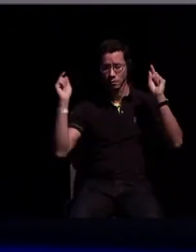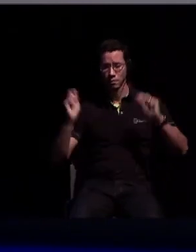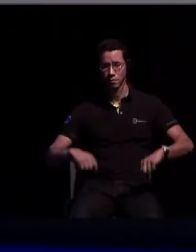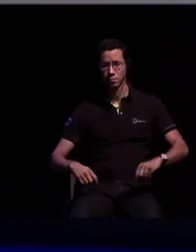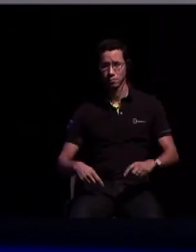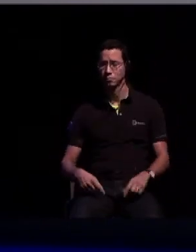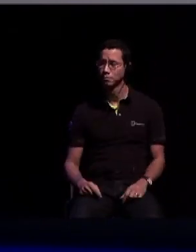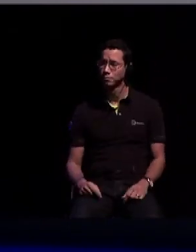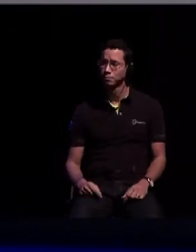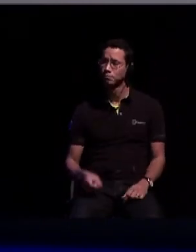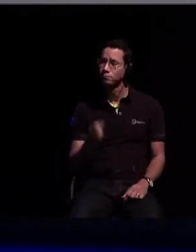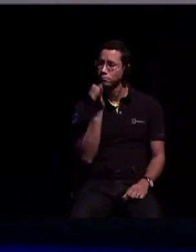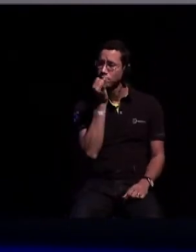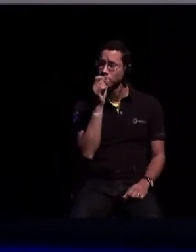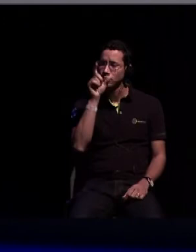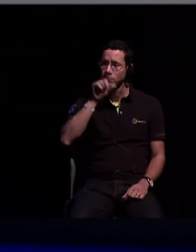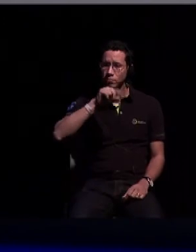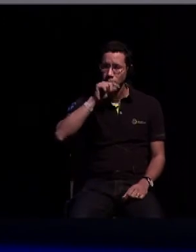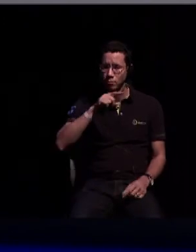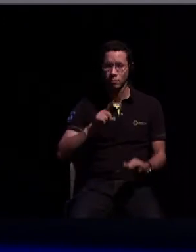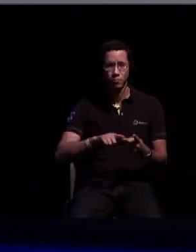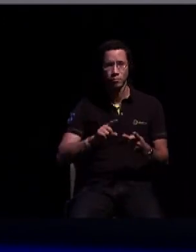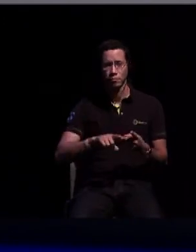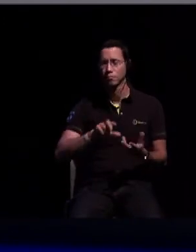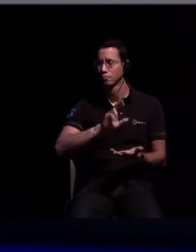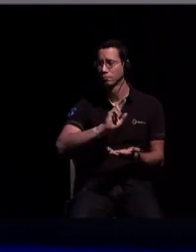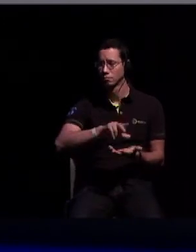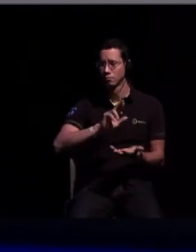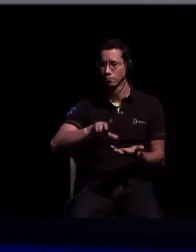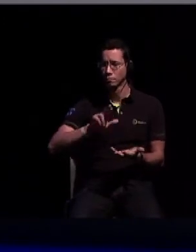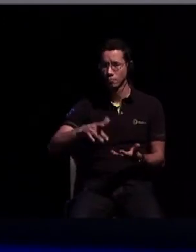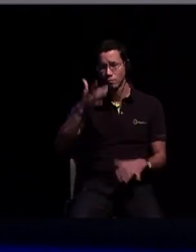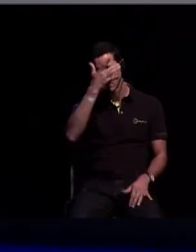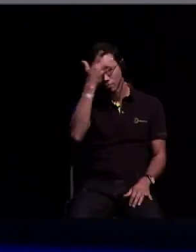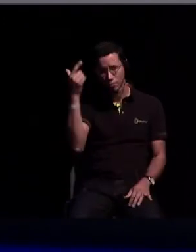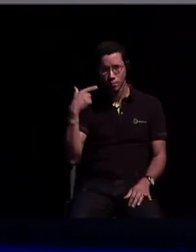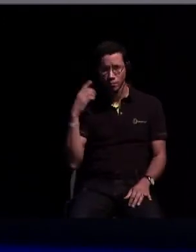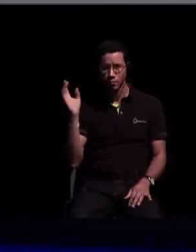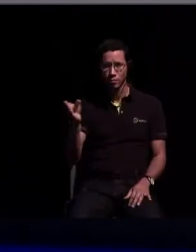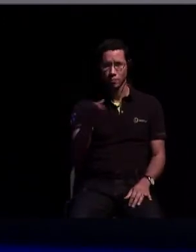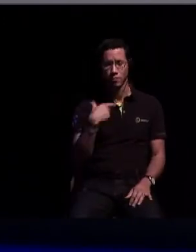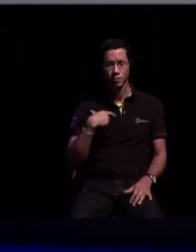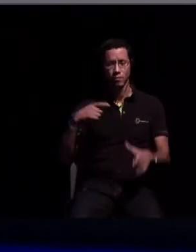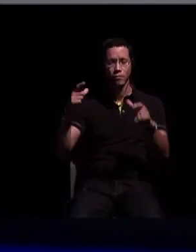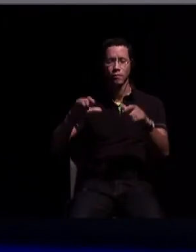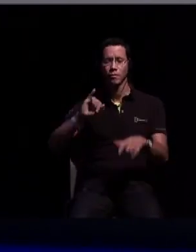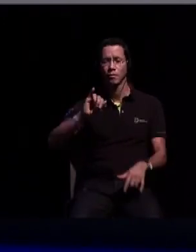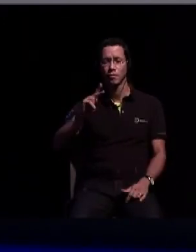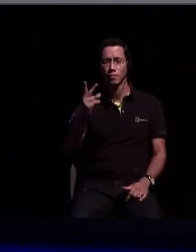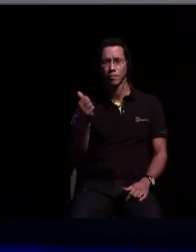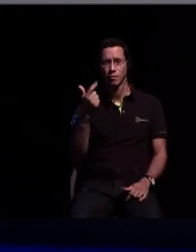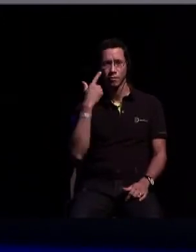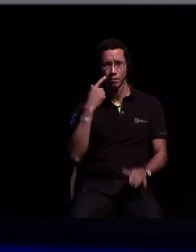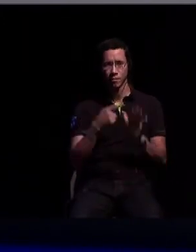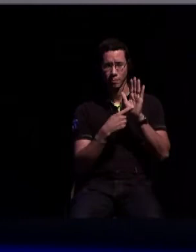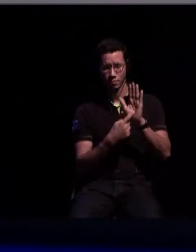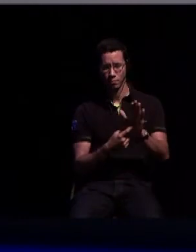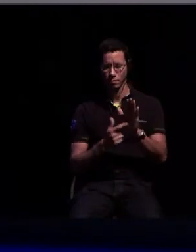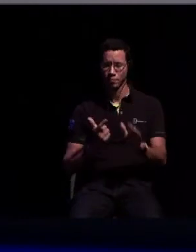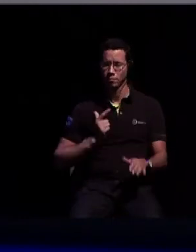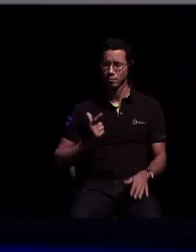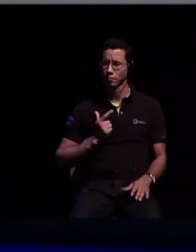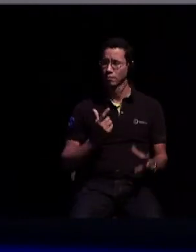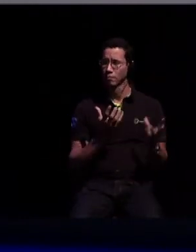and I talked about the Kaurna people in Adelaide. We have a population of 40 resident dolphins in that body of water, the